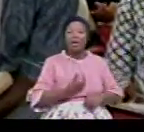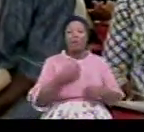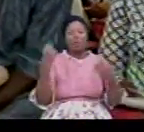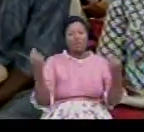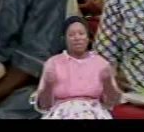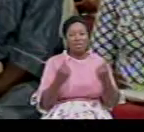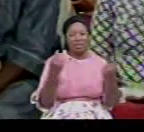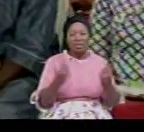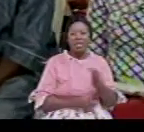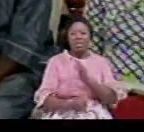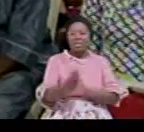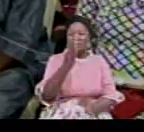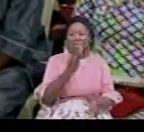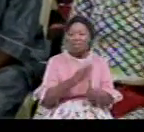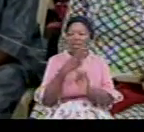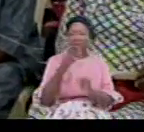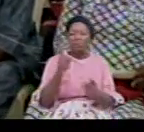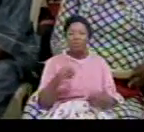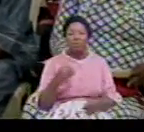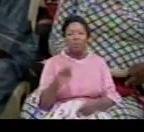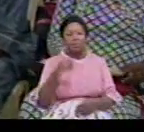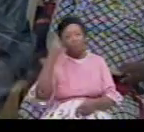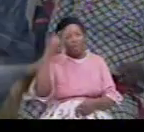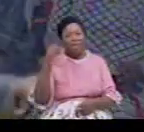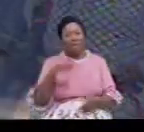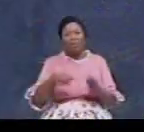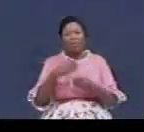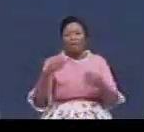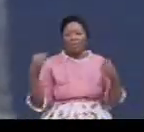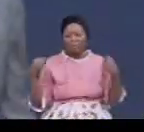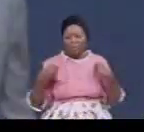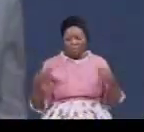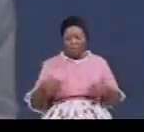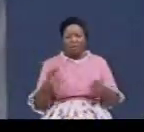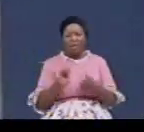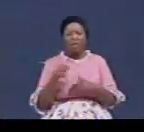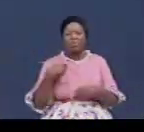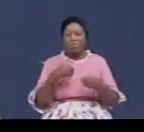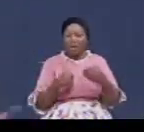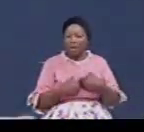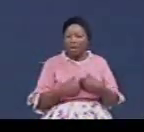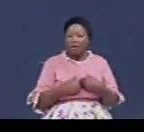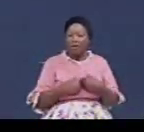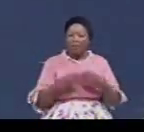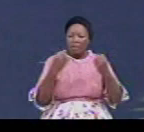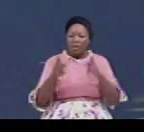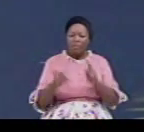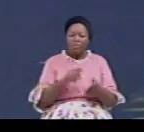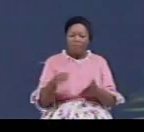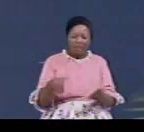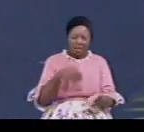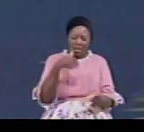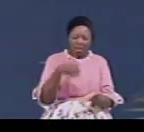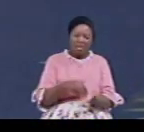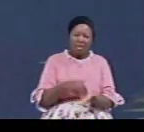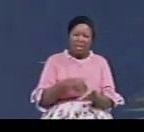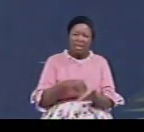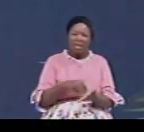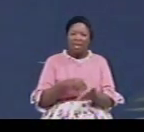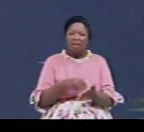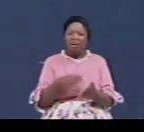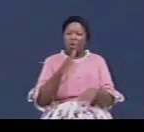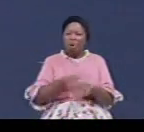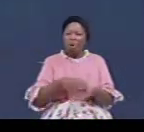the pain we have. Many people center every consideration on themselves.